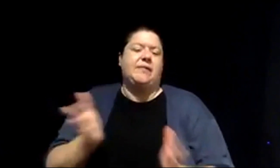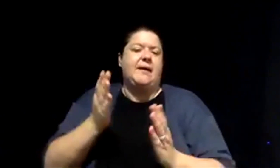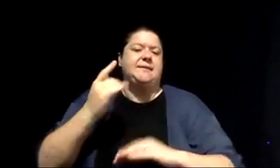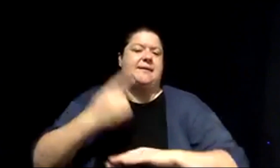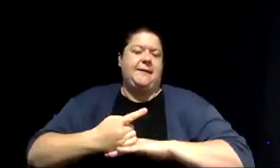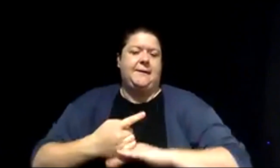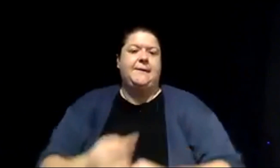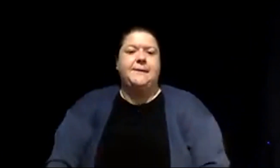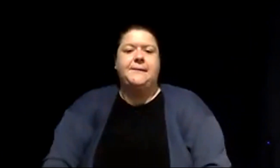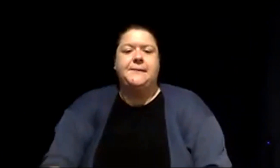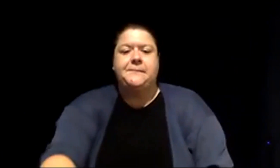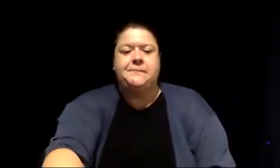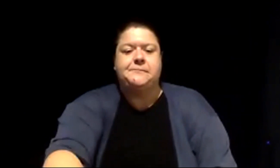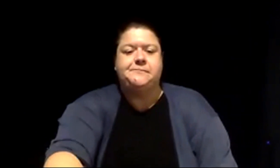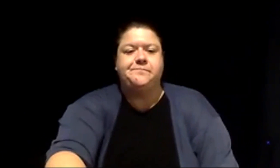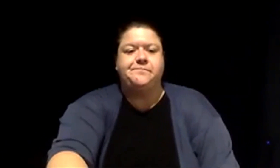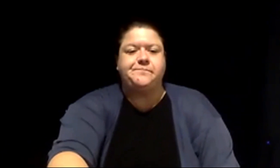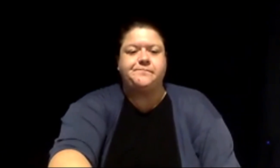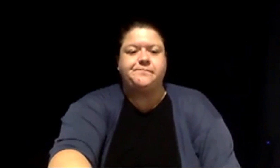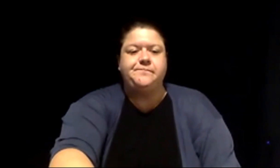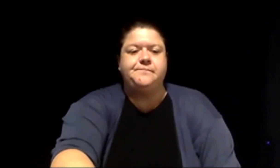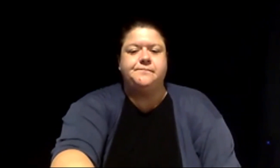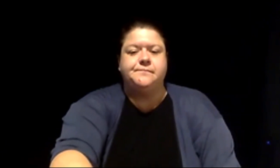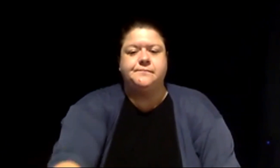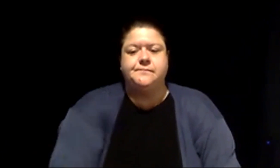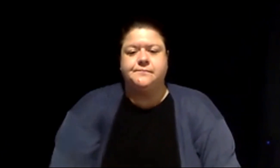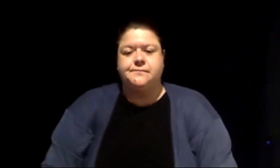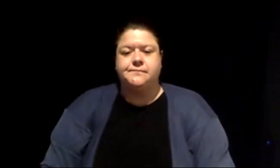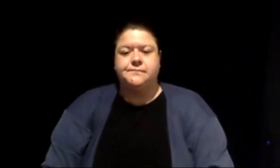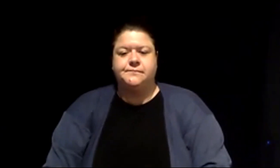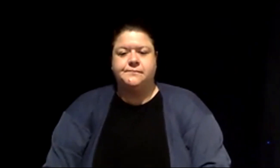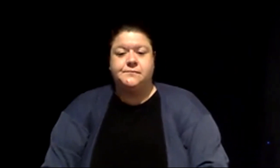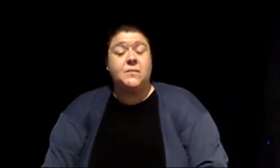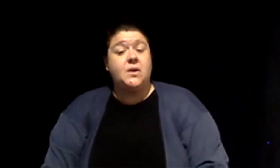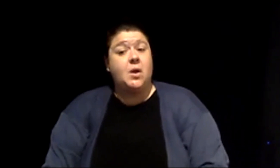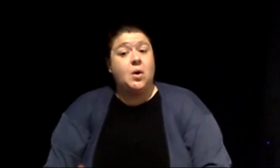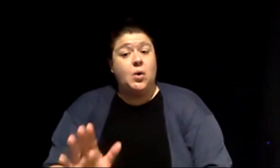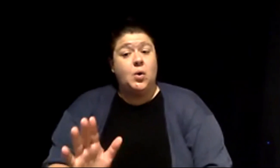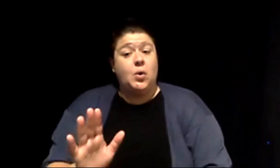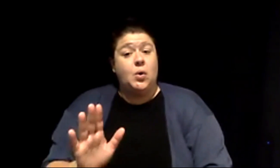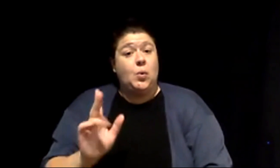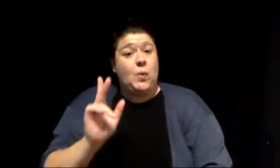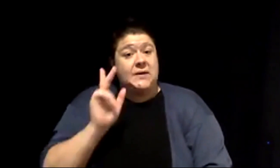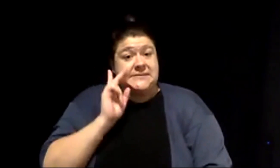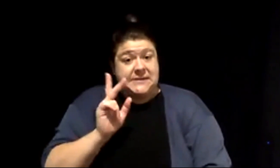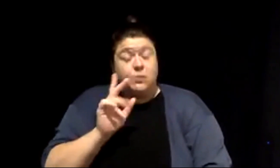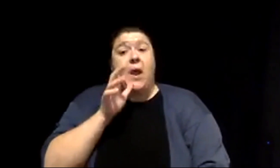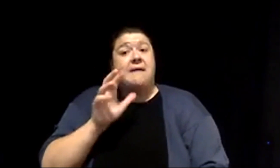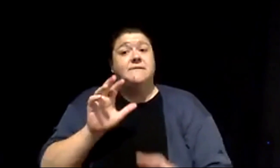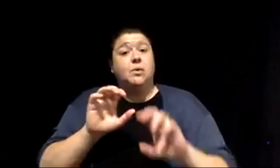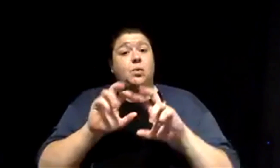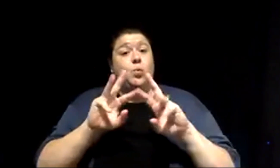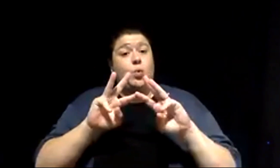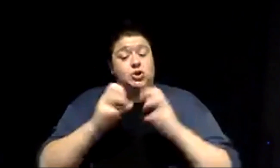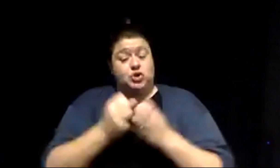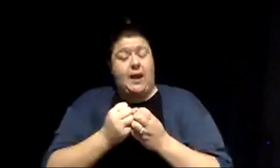that we have a workshop that is scheduled